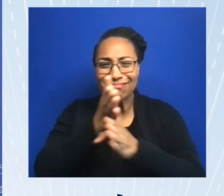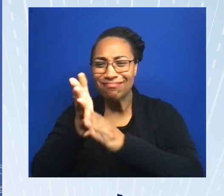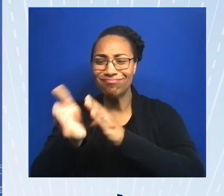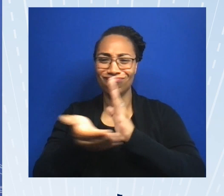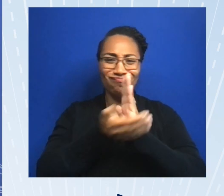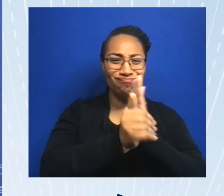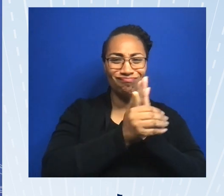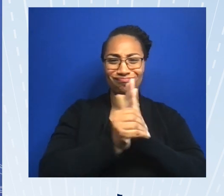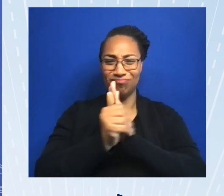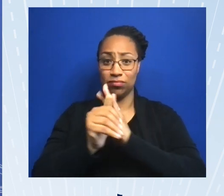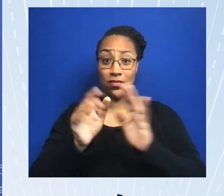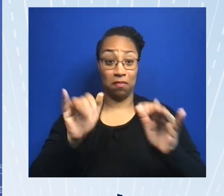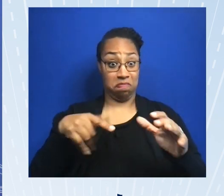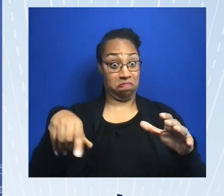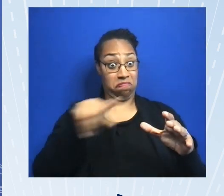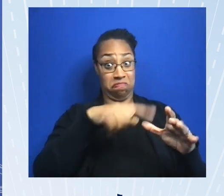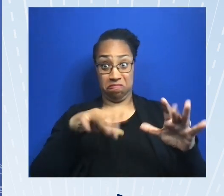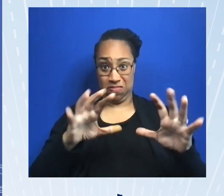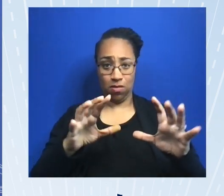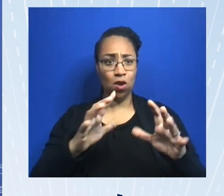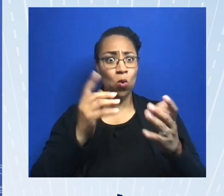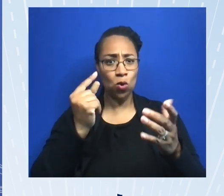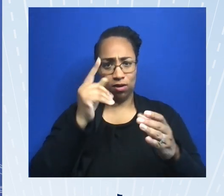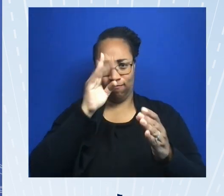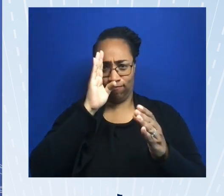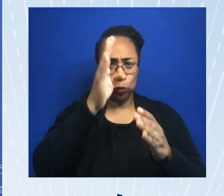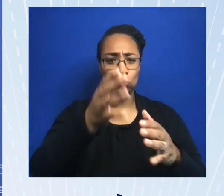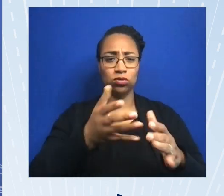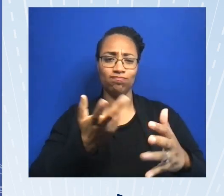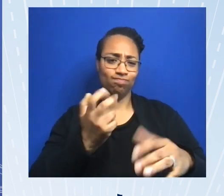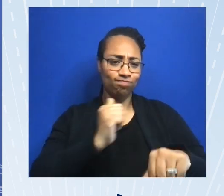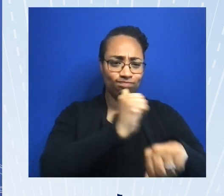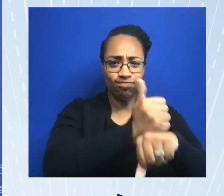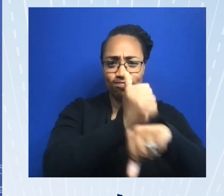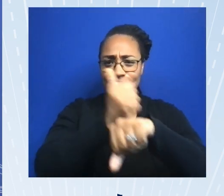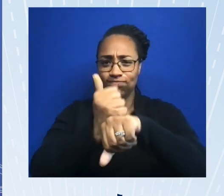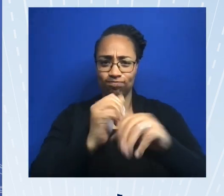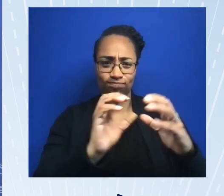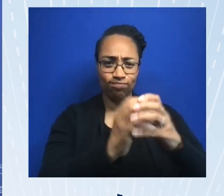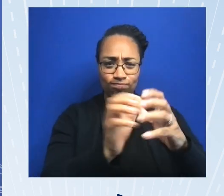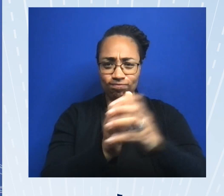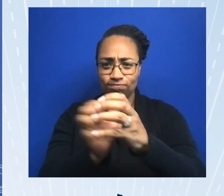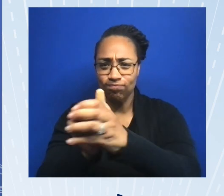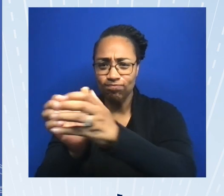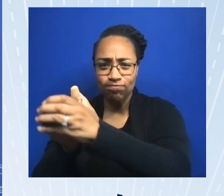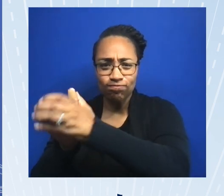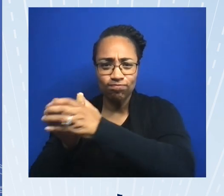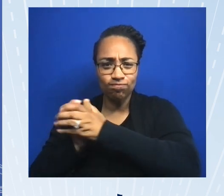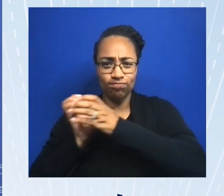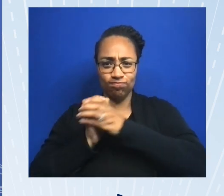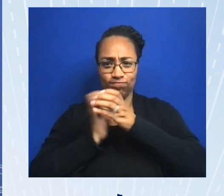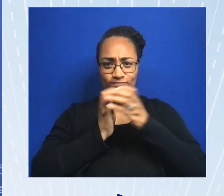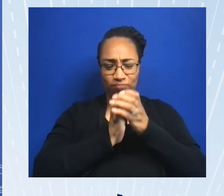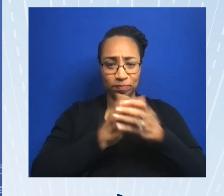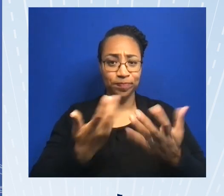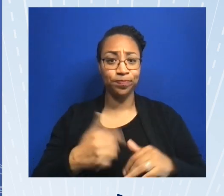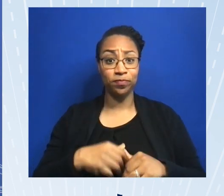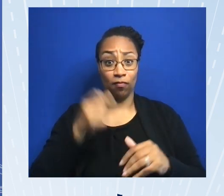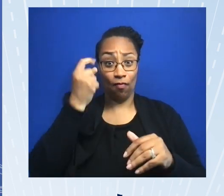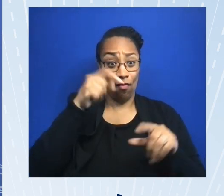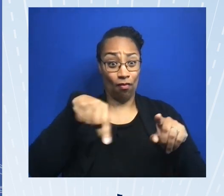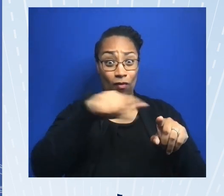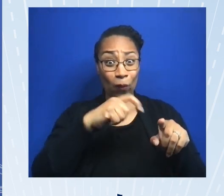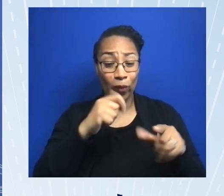partners, Congress, state and local governments, civil society, schools and academic institutions, the